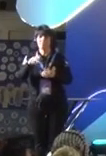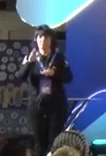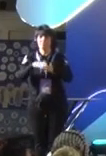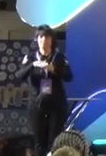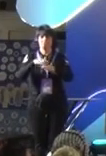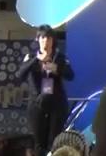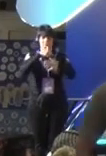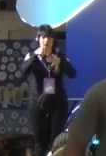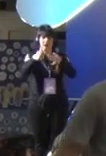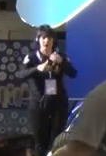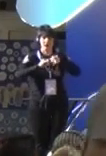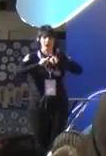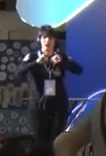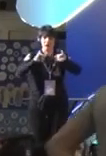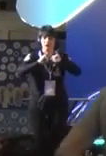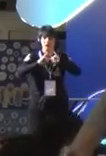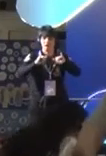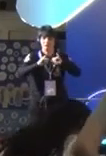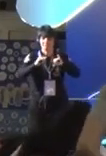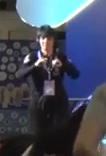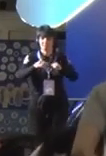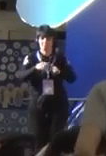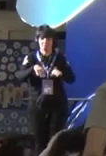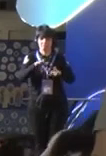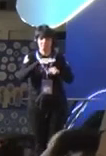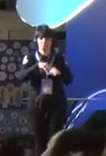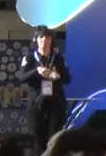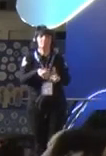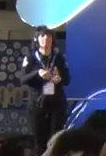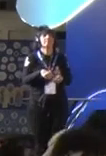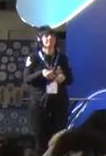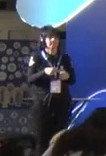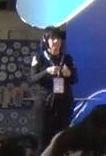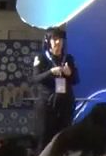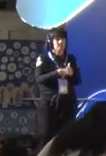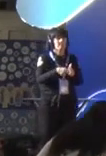very interesting question. That was what he most wanted to do.